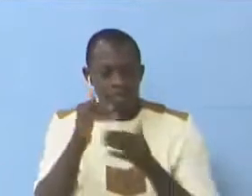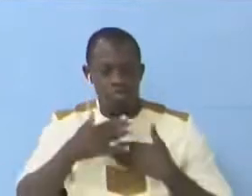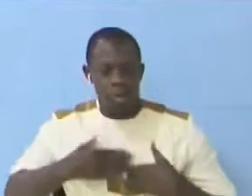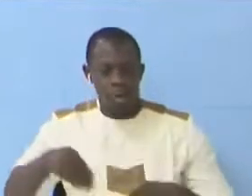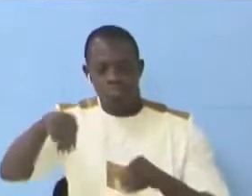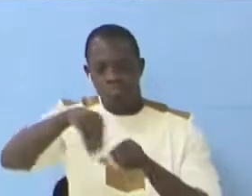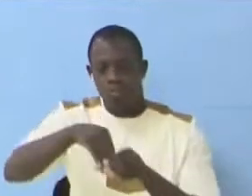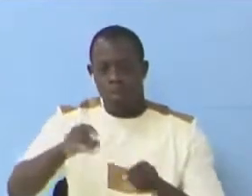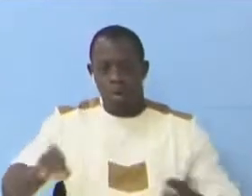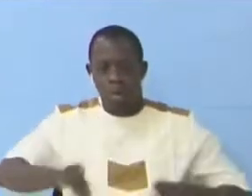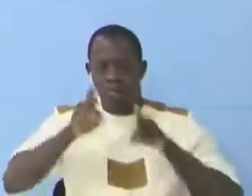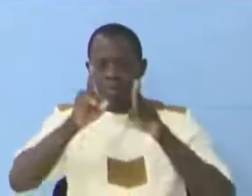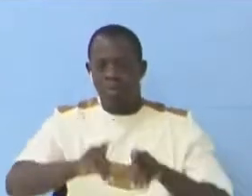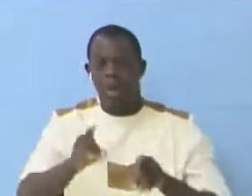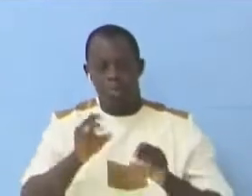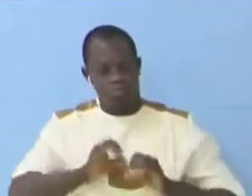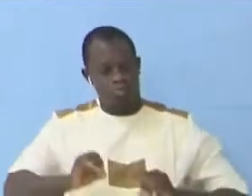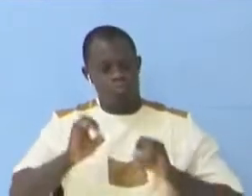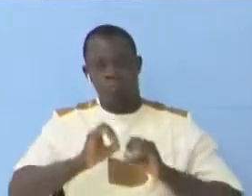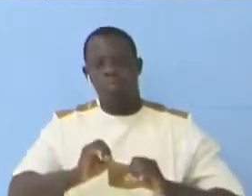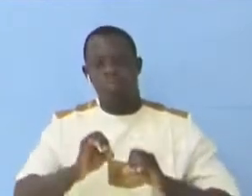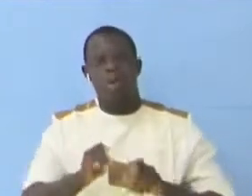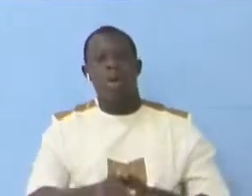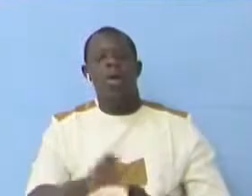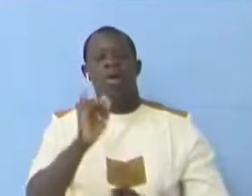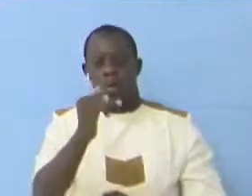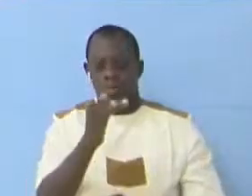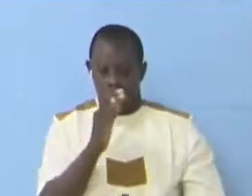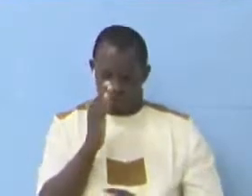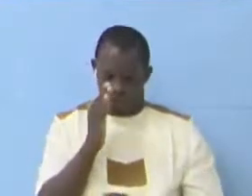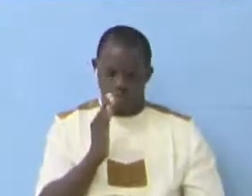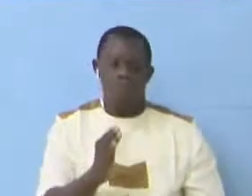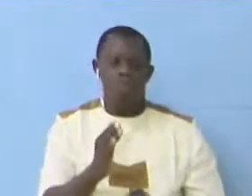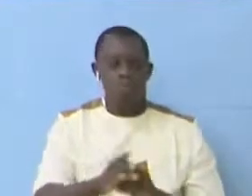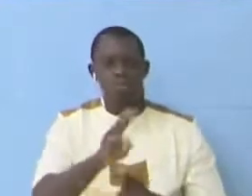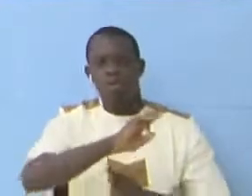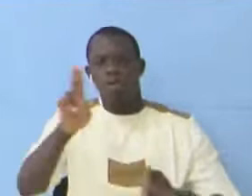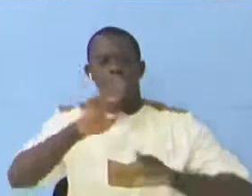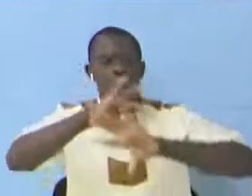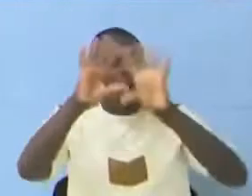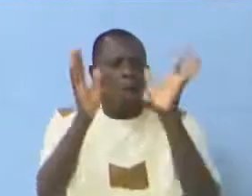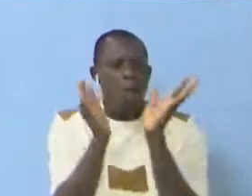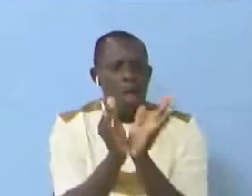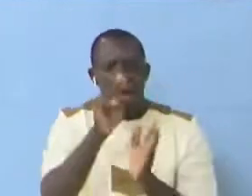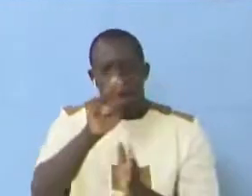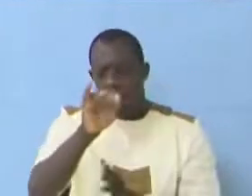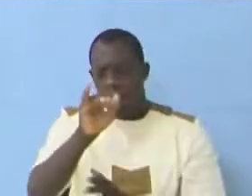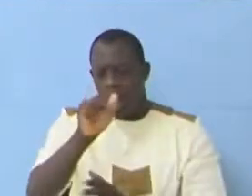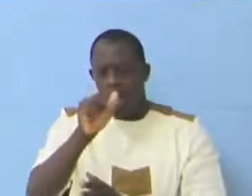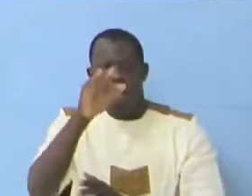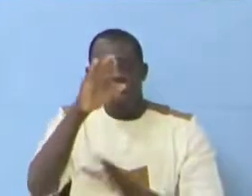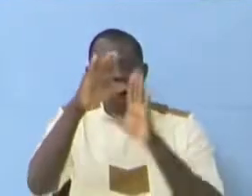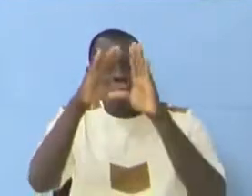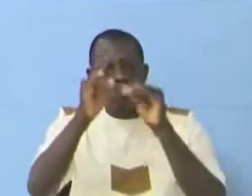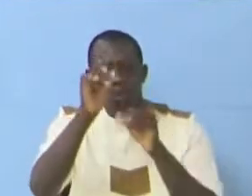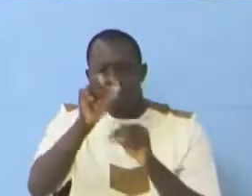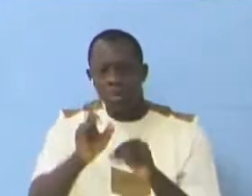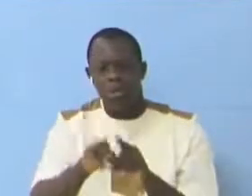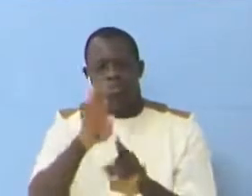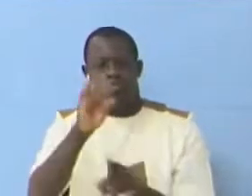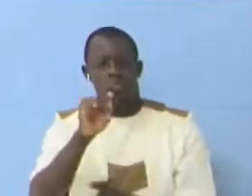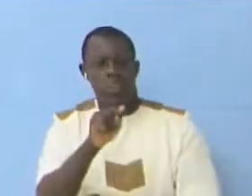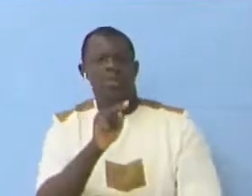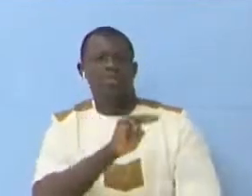si daan yëngatu. Obviously, not all NIA officers would be involved in that, but the institution